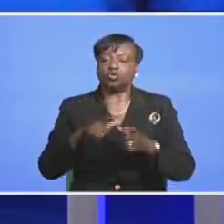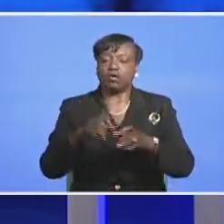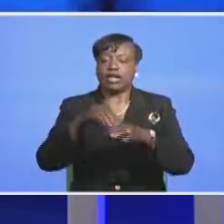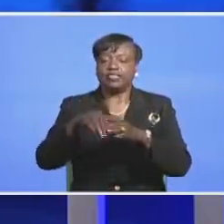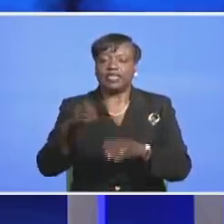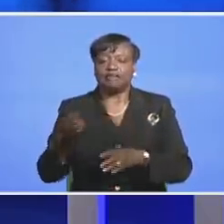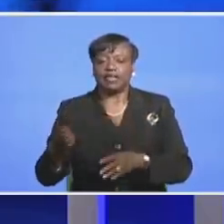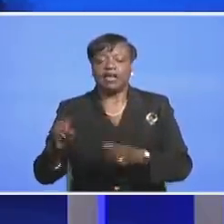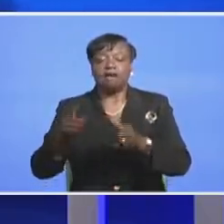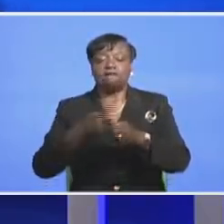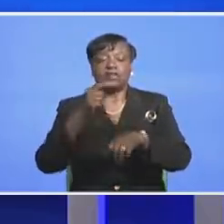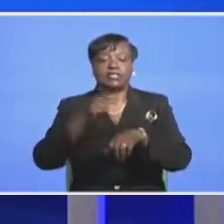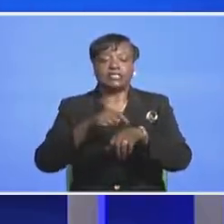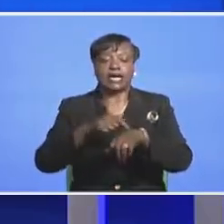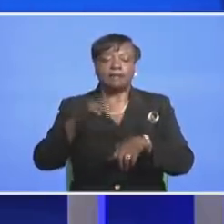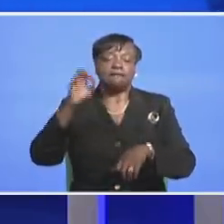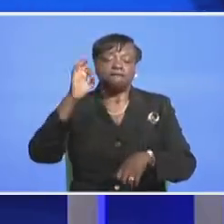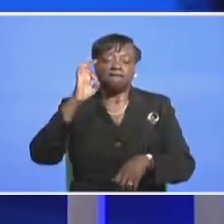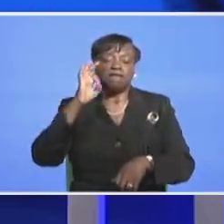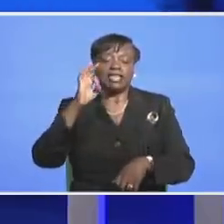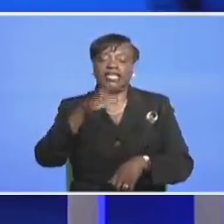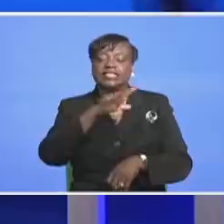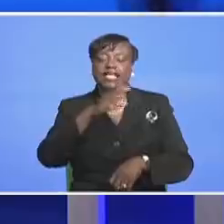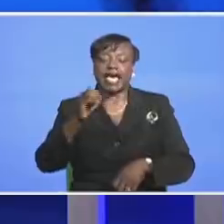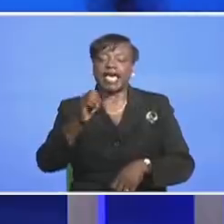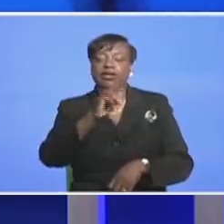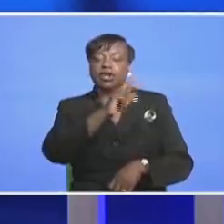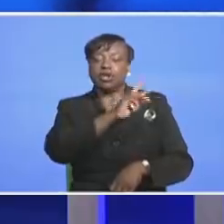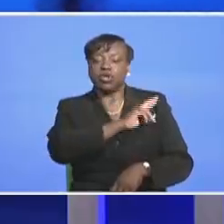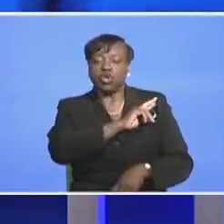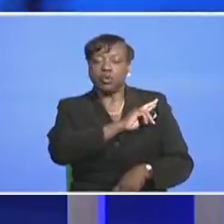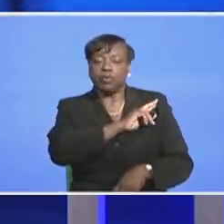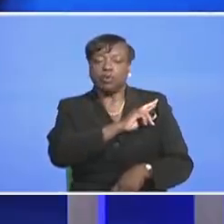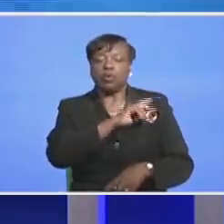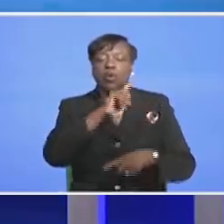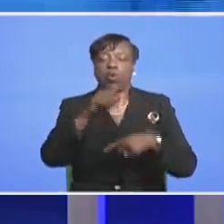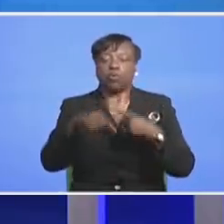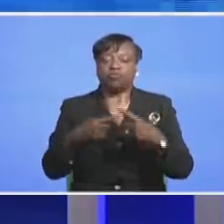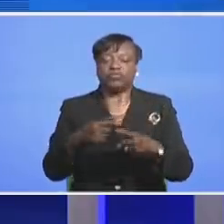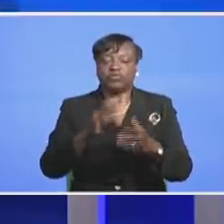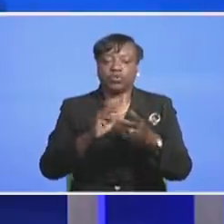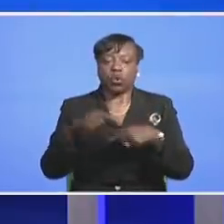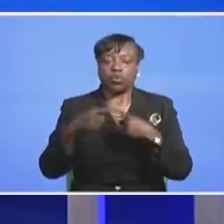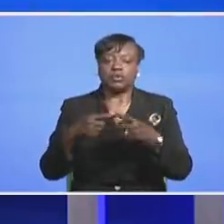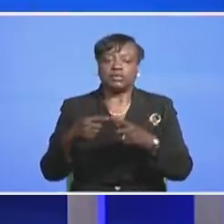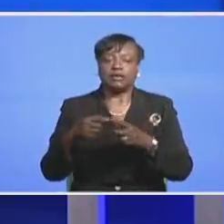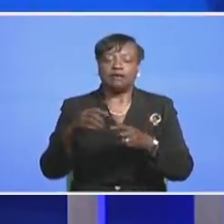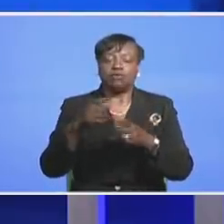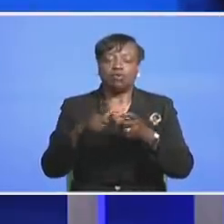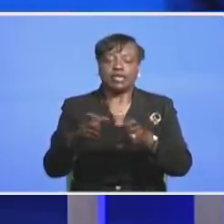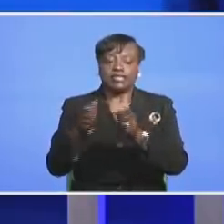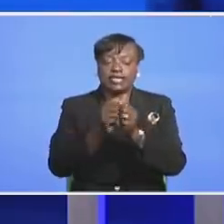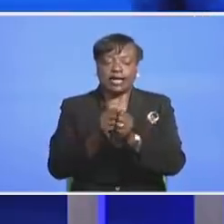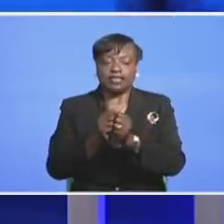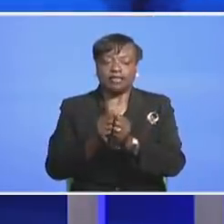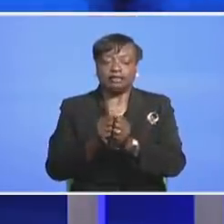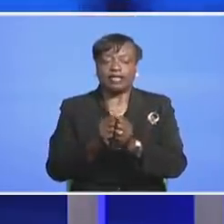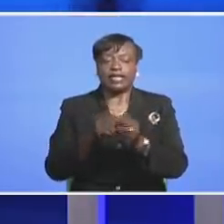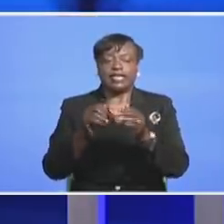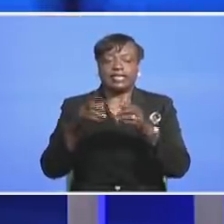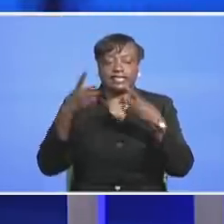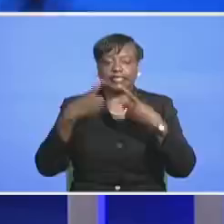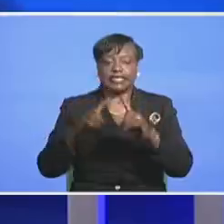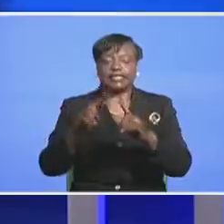first time Felix and Miller-Weibo go head-to-head since the 2016 Olympic Games, where Miller-Weibo won gold. The